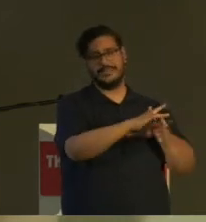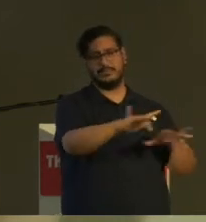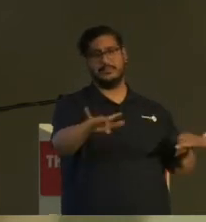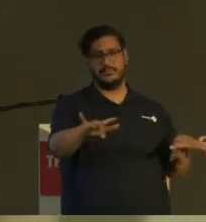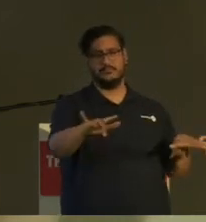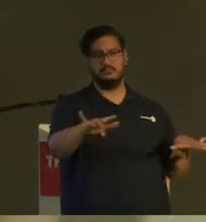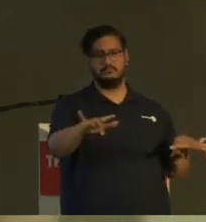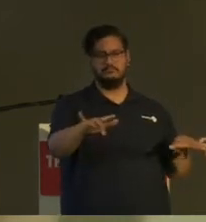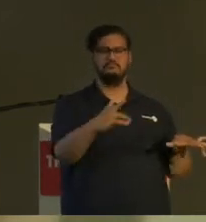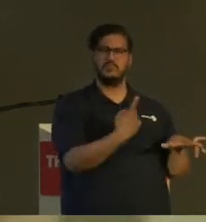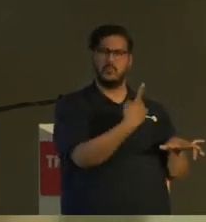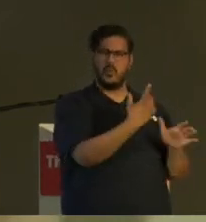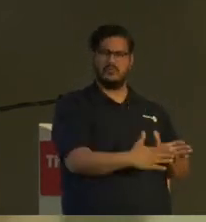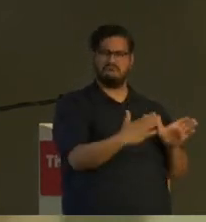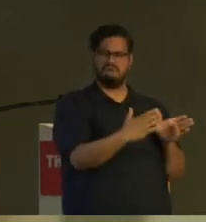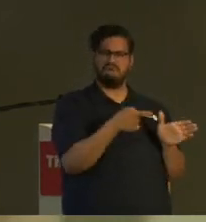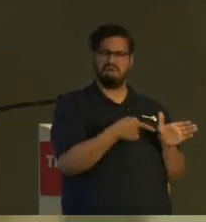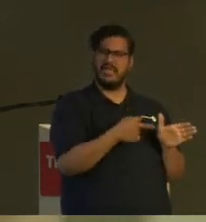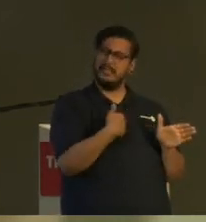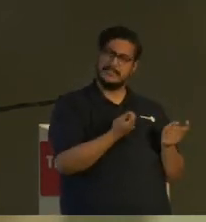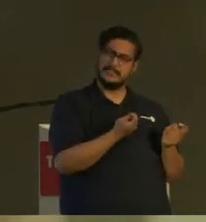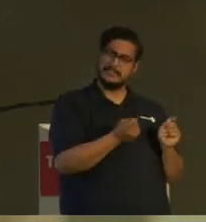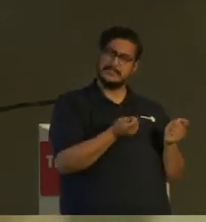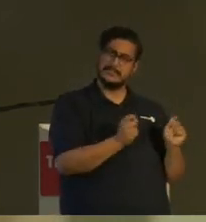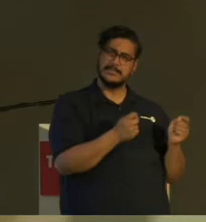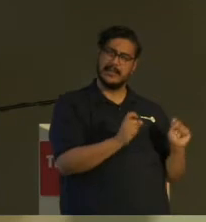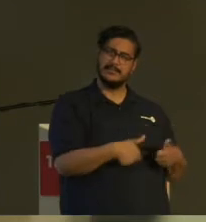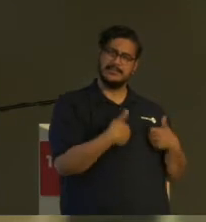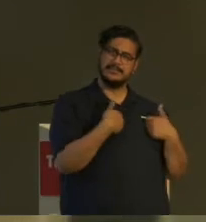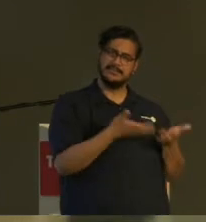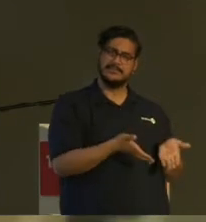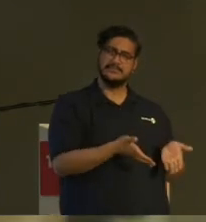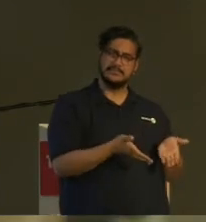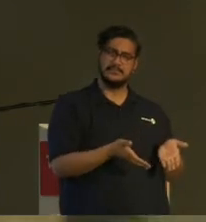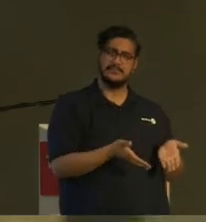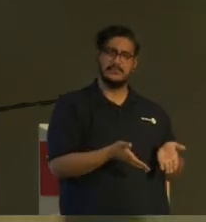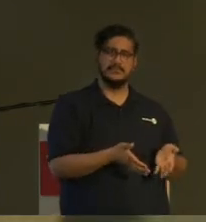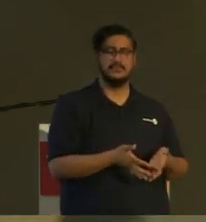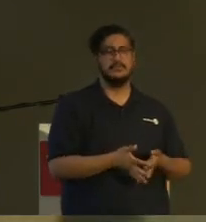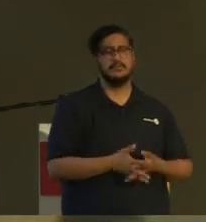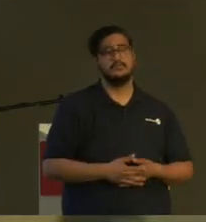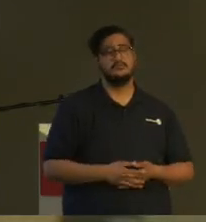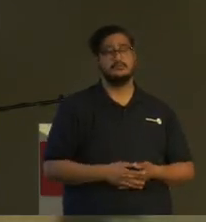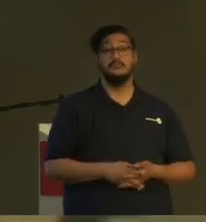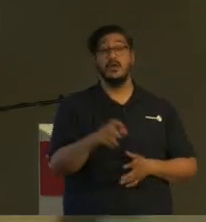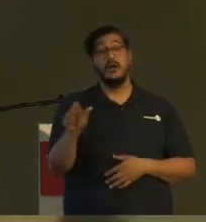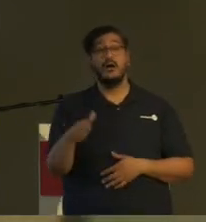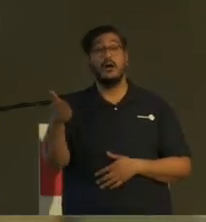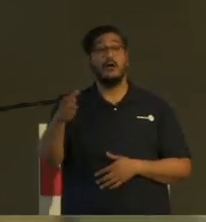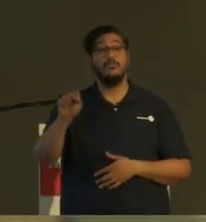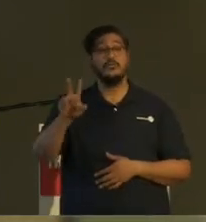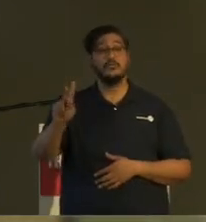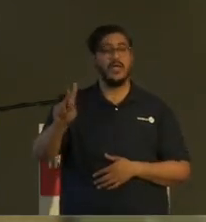Except for one, in which I try at any cost to maintain some semblance of life. I use the other tanks to